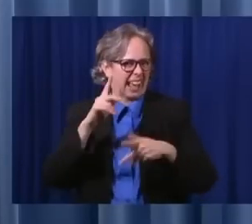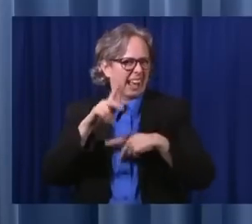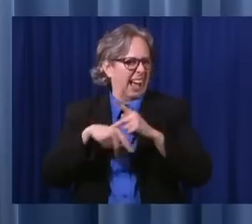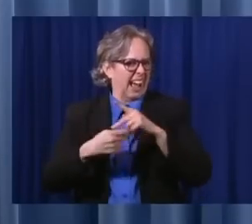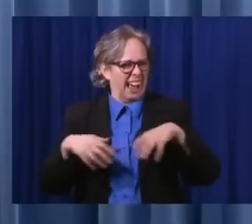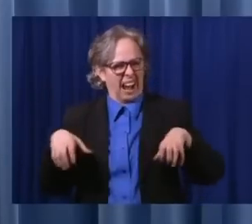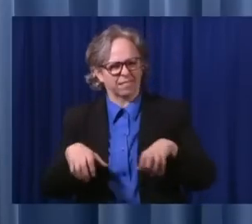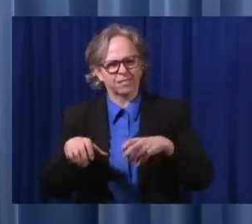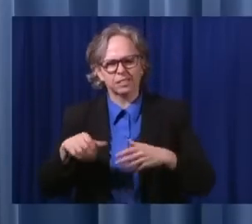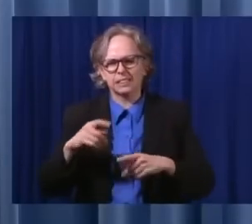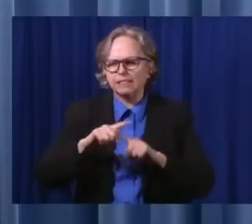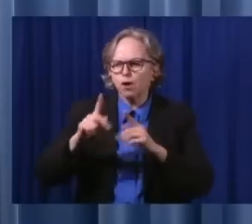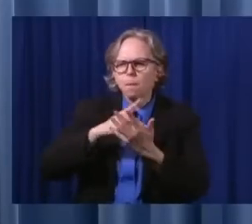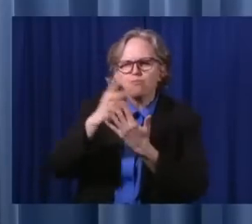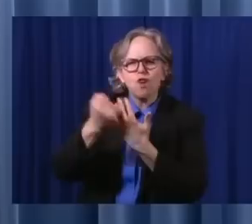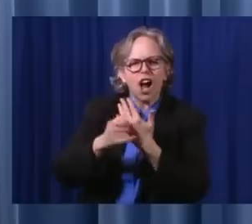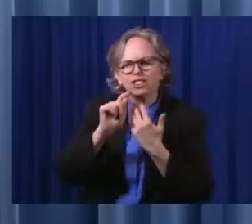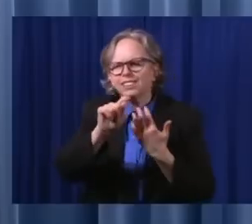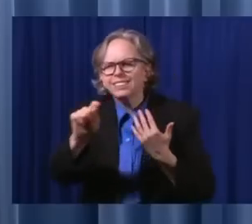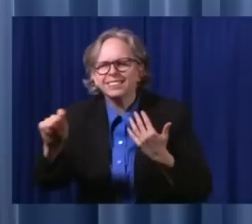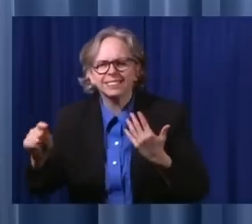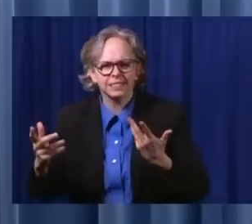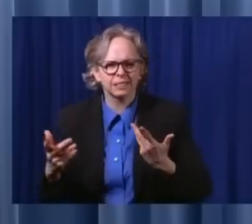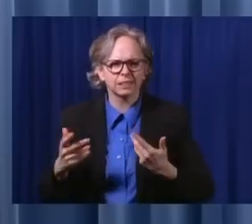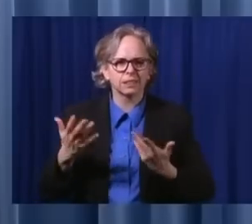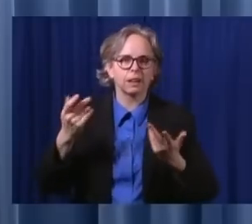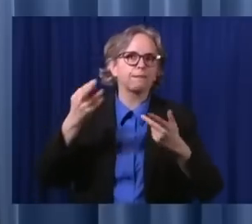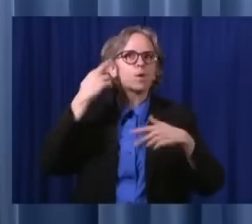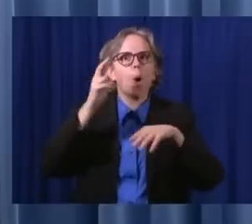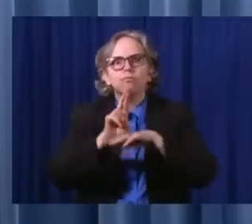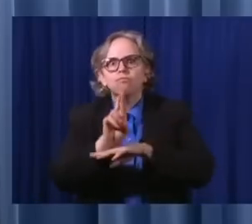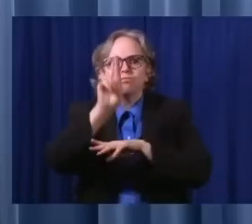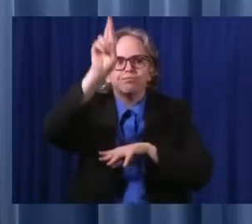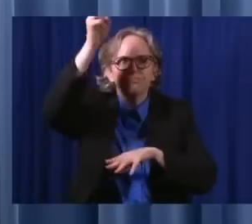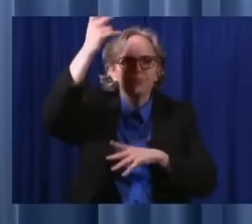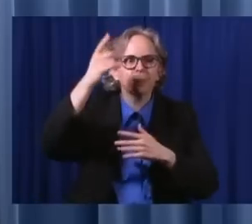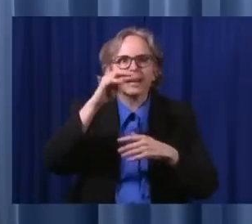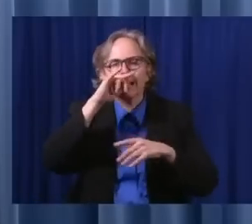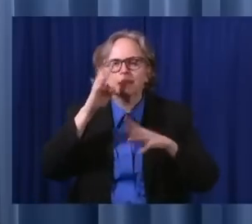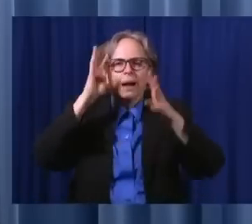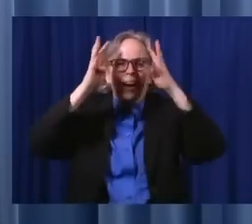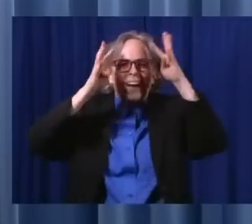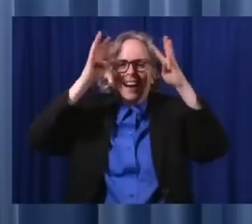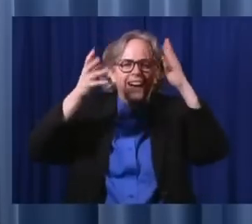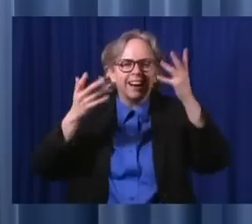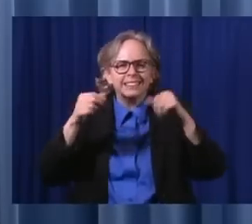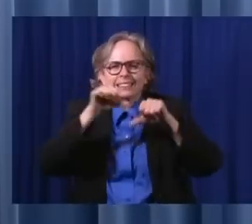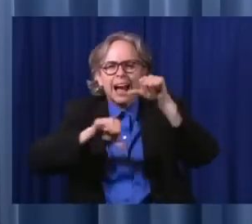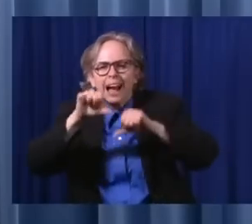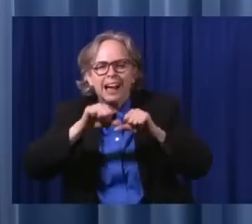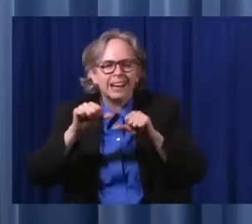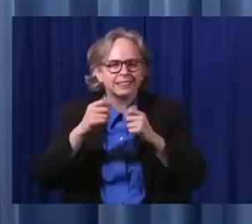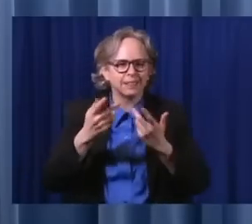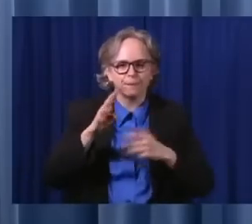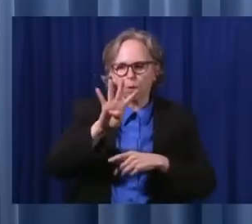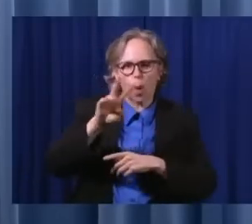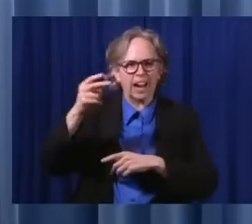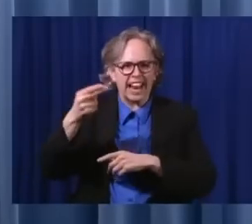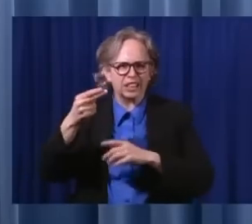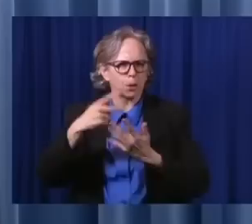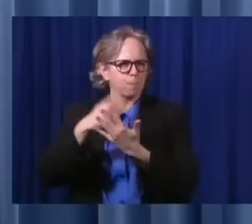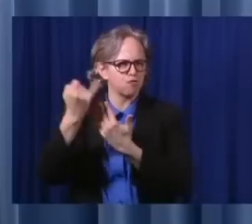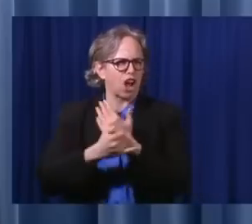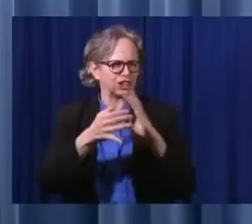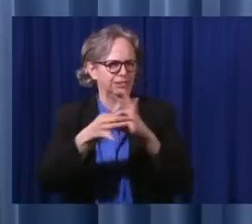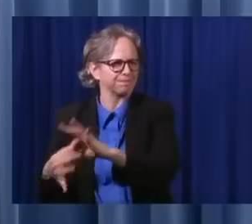other projects, rockets, the kids come up with some amazing 4-H projects, and we want to encourage those to be able to